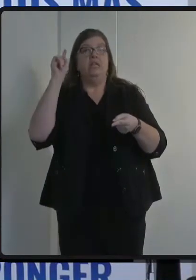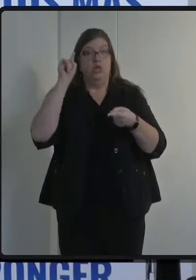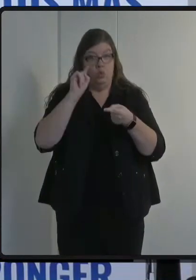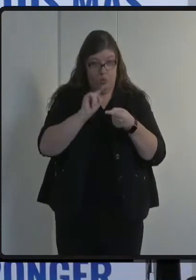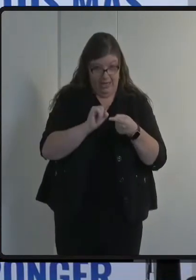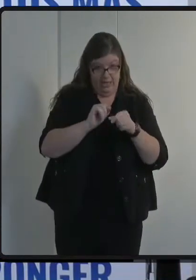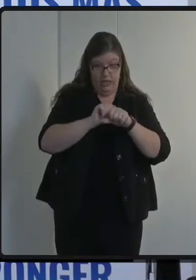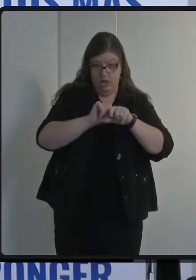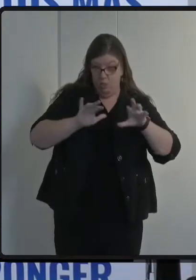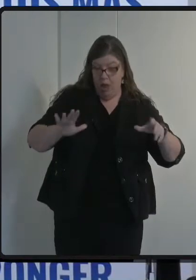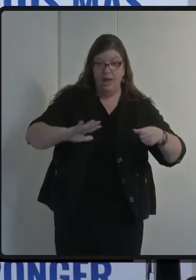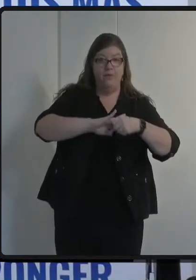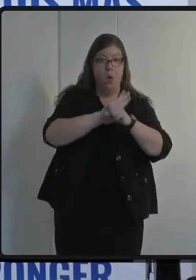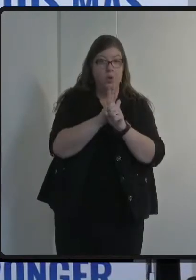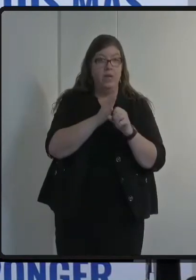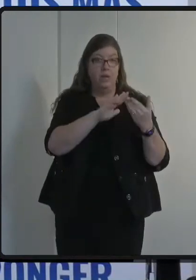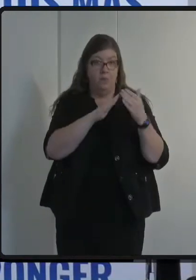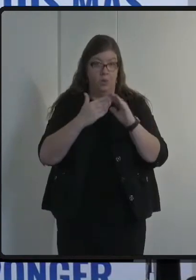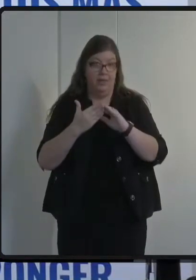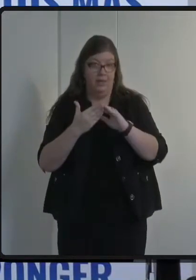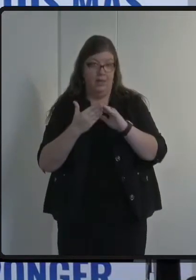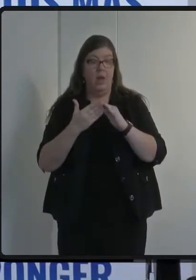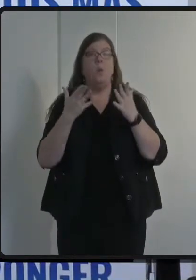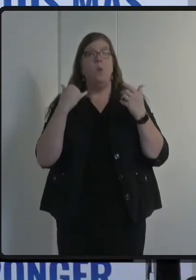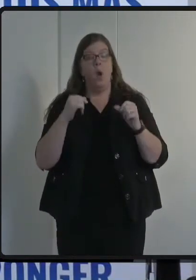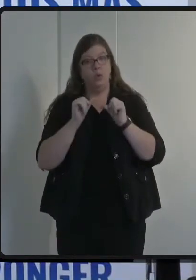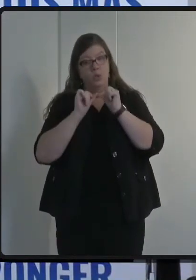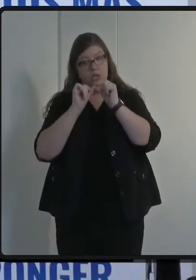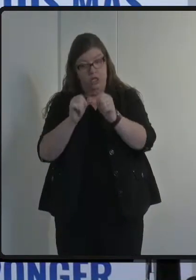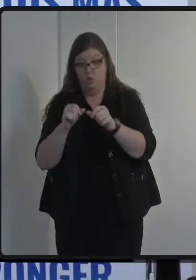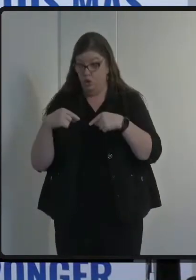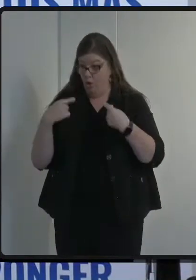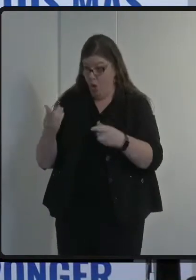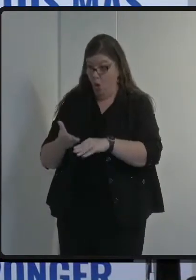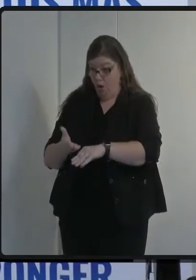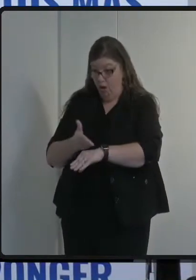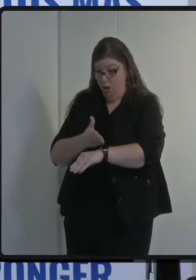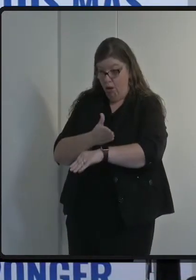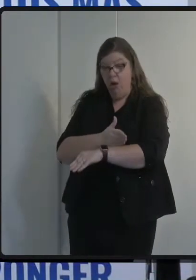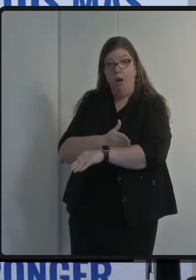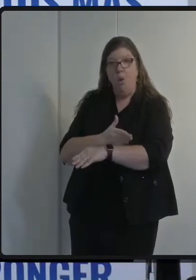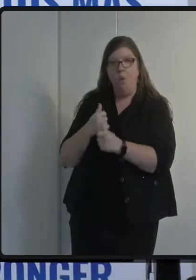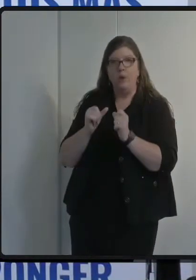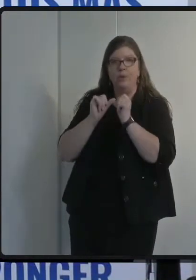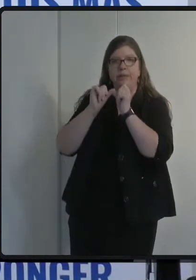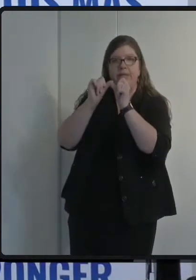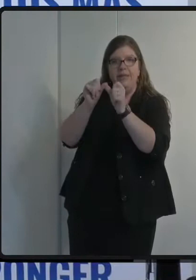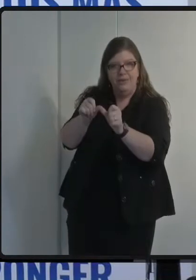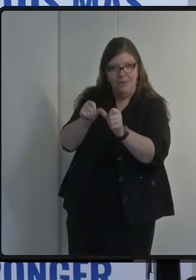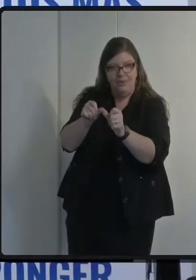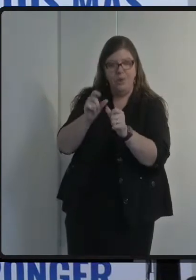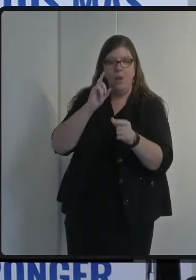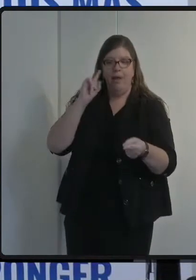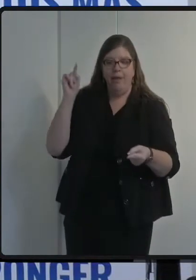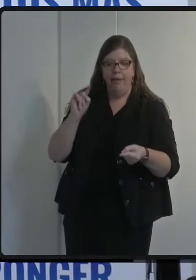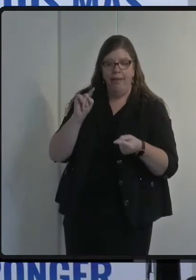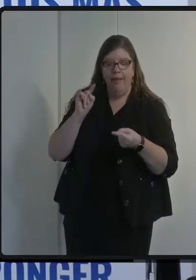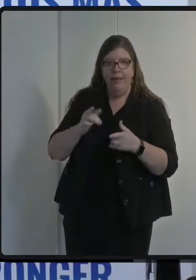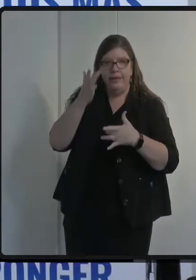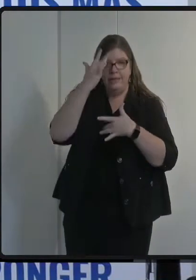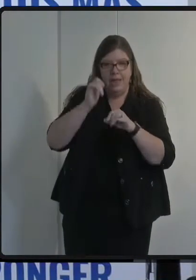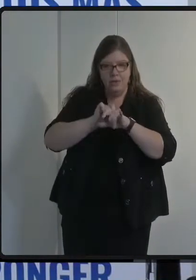our community. We want to continue the progress we've made so far so that our community is seeing less disease